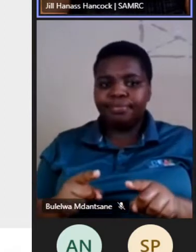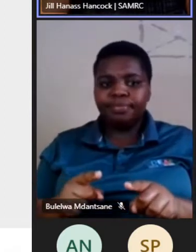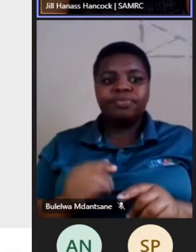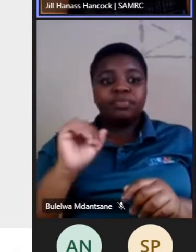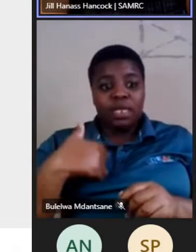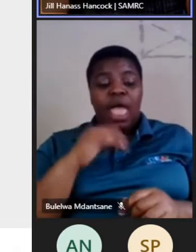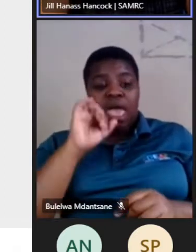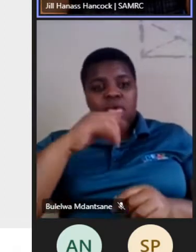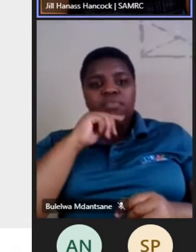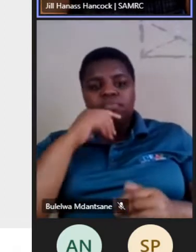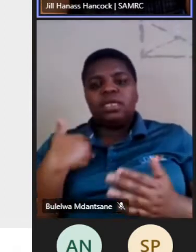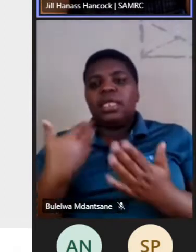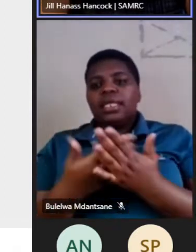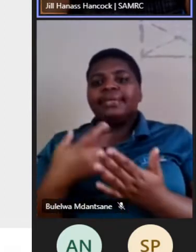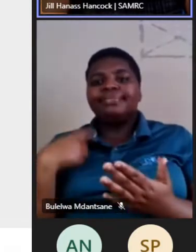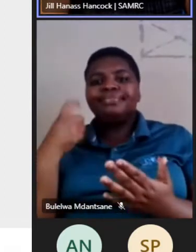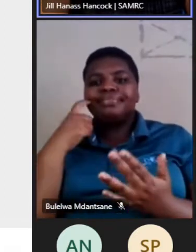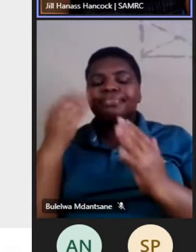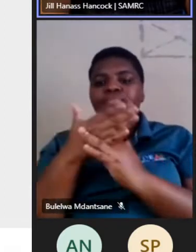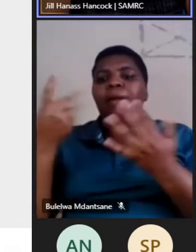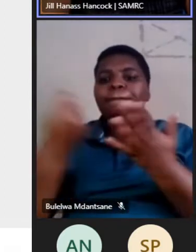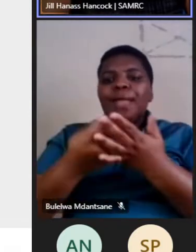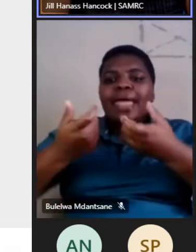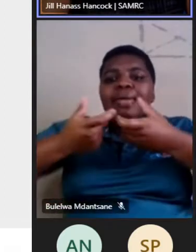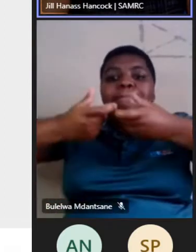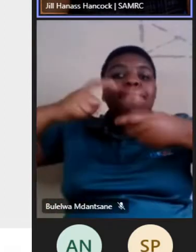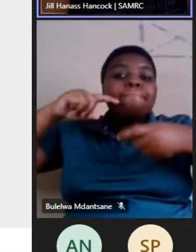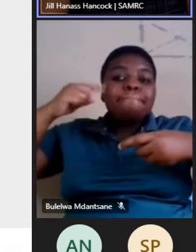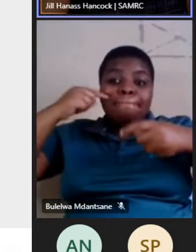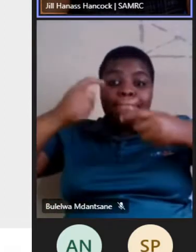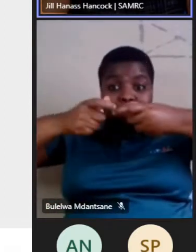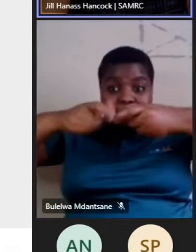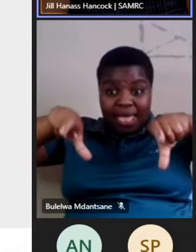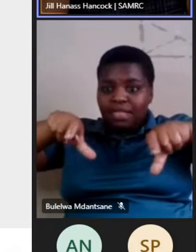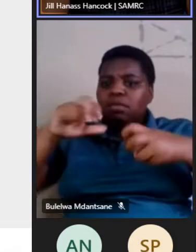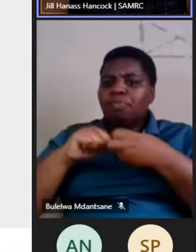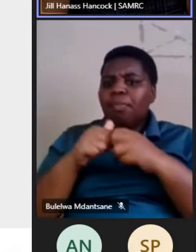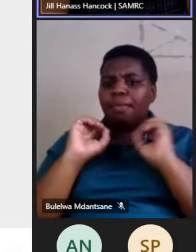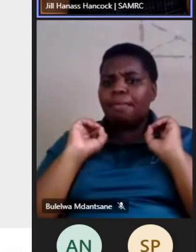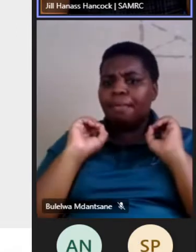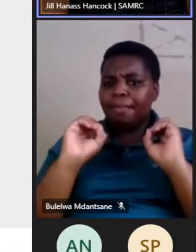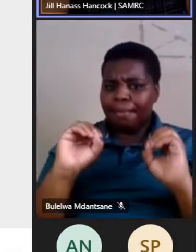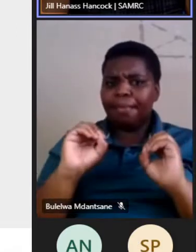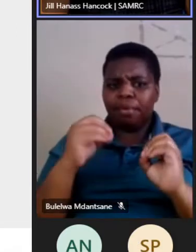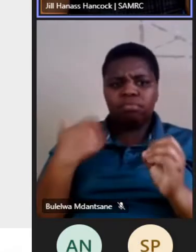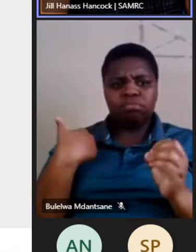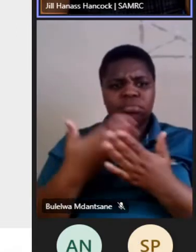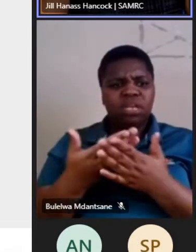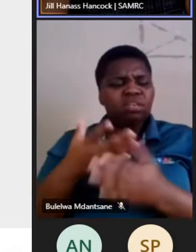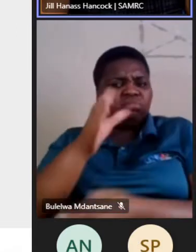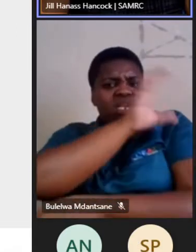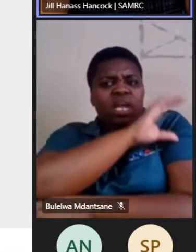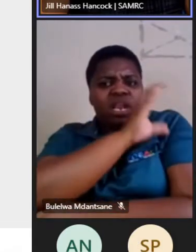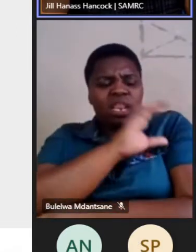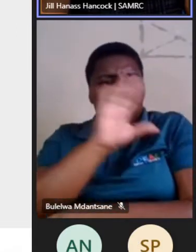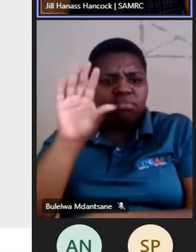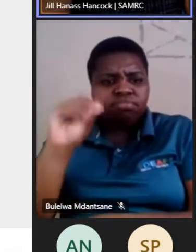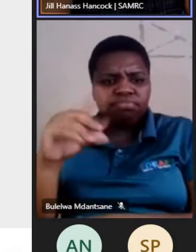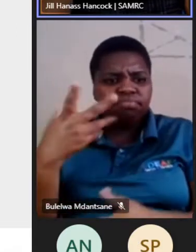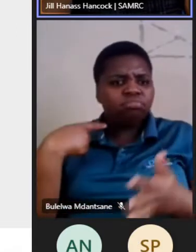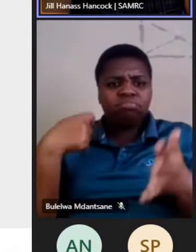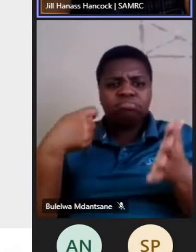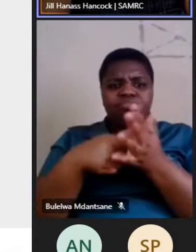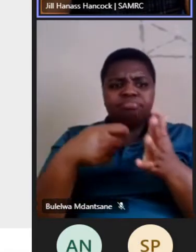can access sanitary pads. I don't have a problem with that. They reflected that they could get it from the clinics, but also from some of the